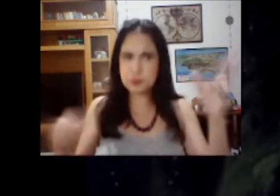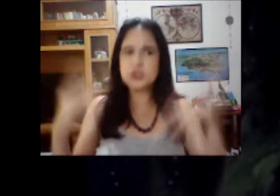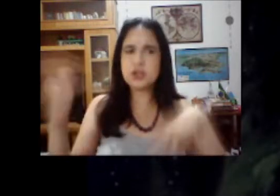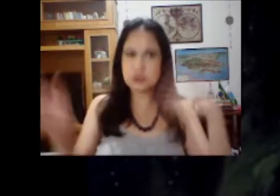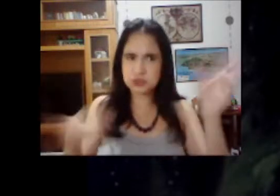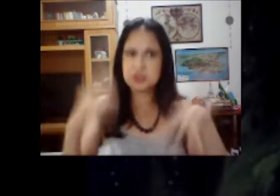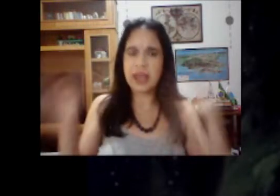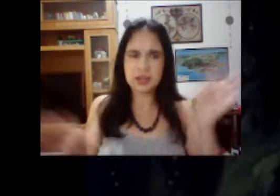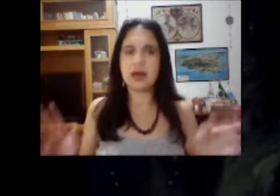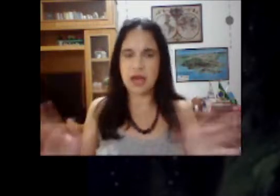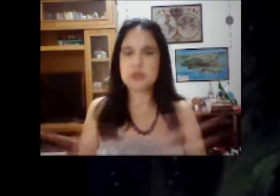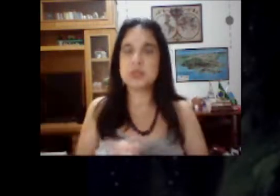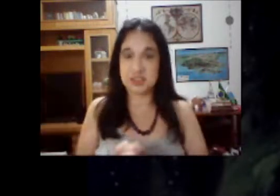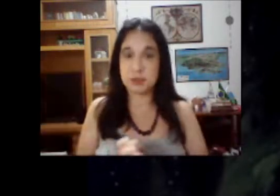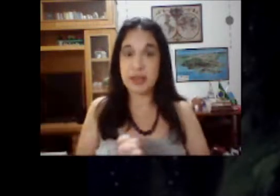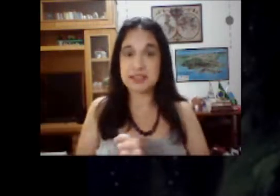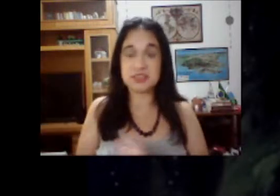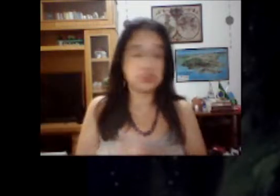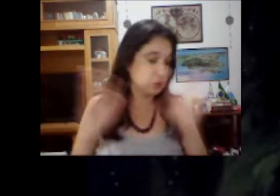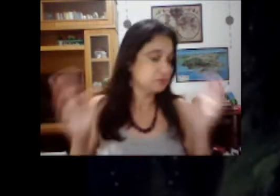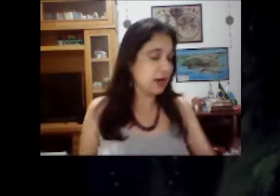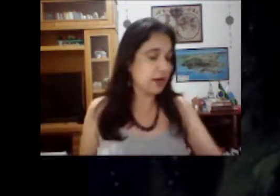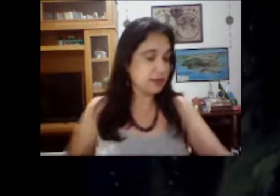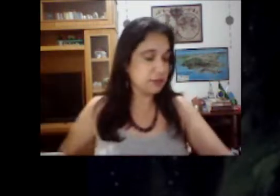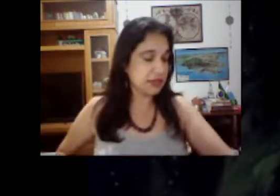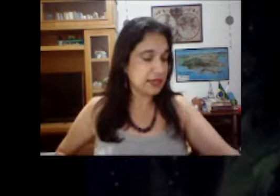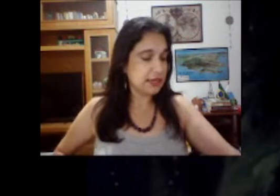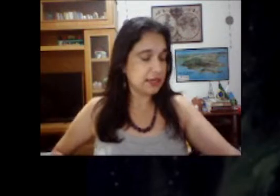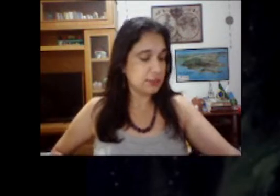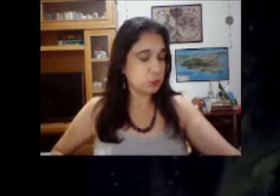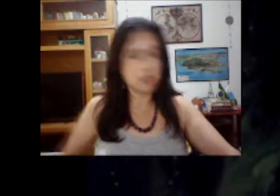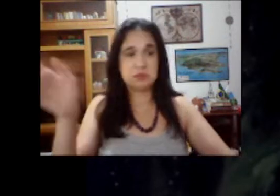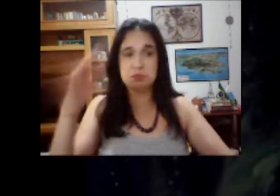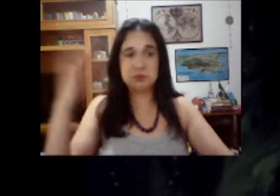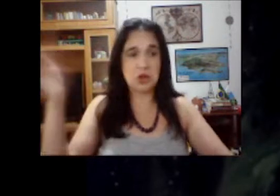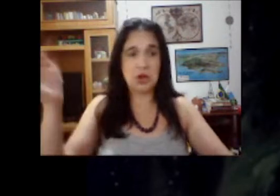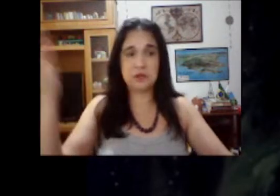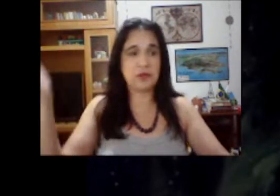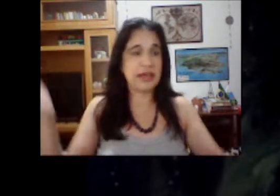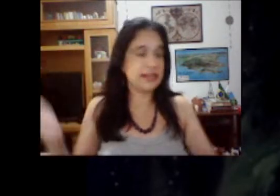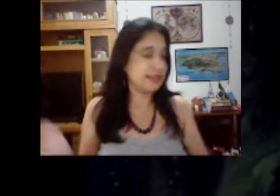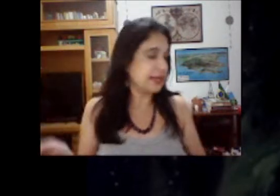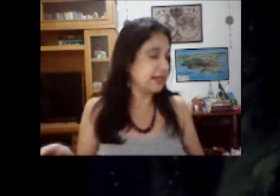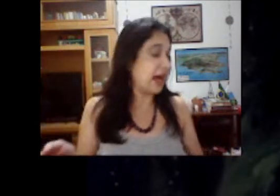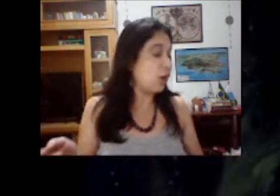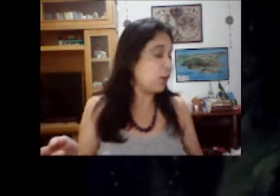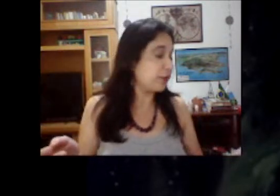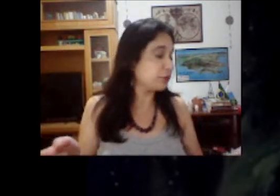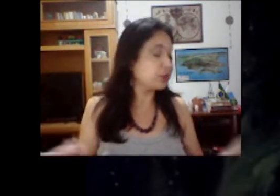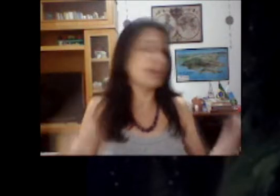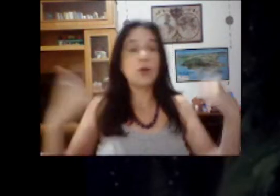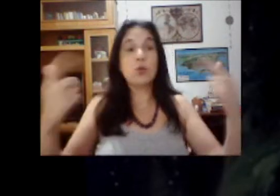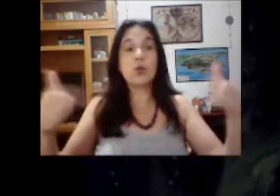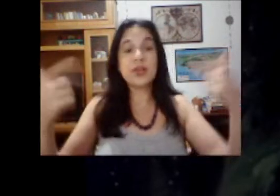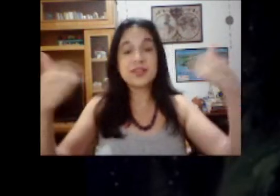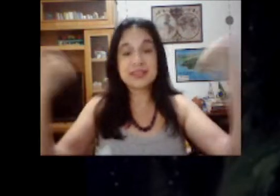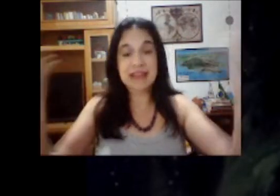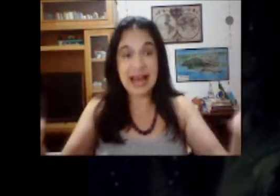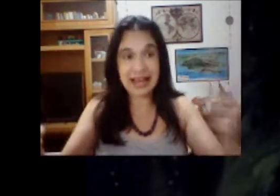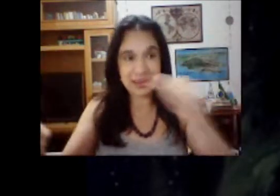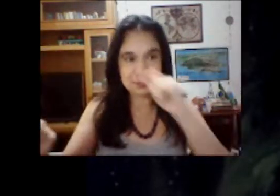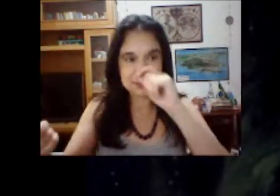they produced heirs, as was expected. So in the beginning, it was all fine and dandy. However,